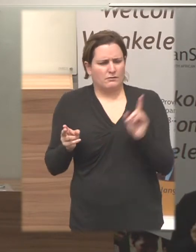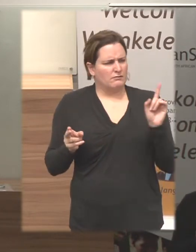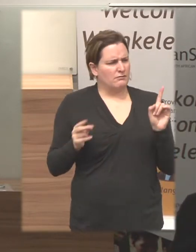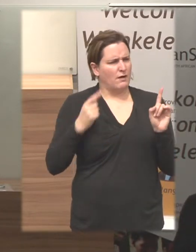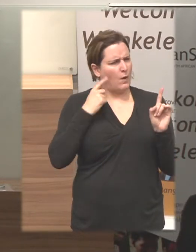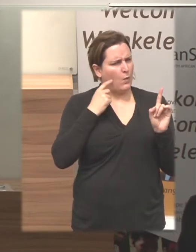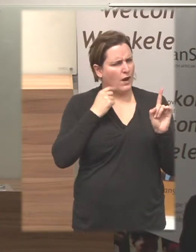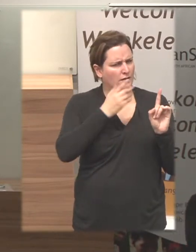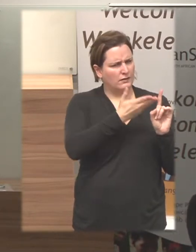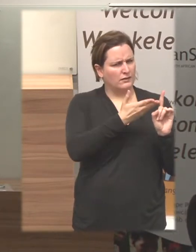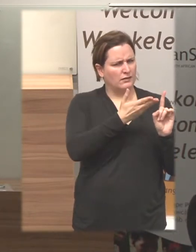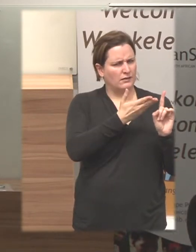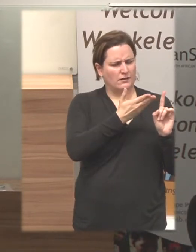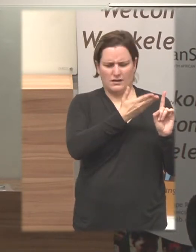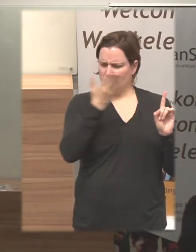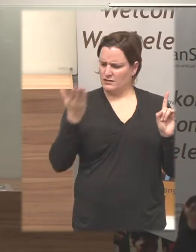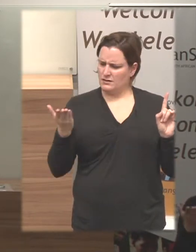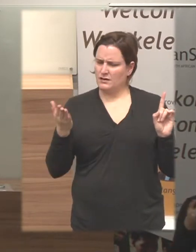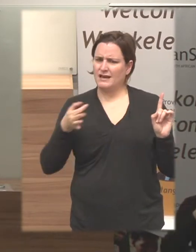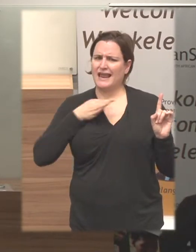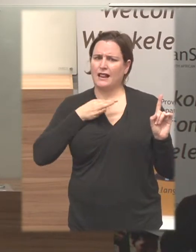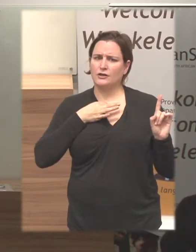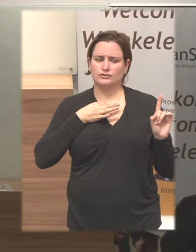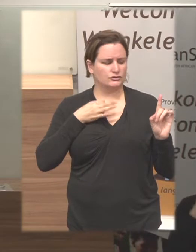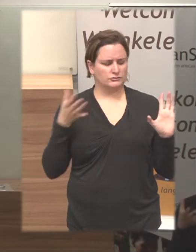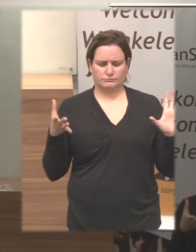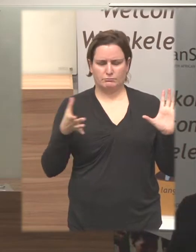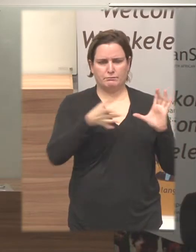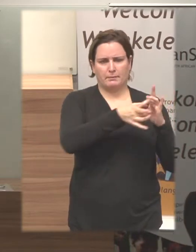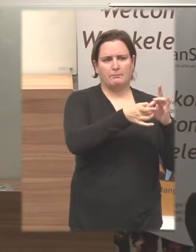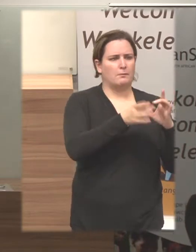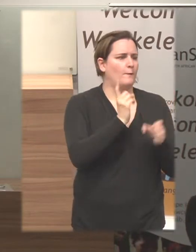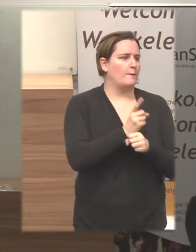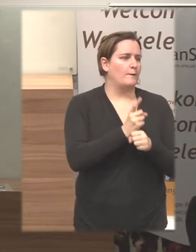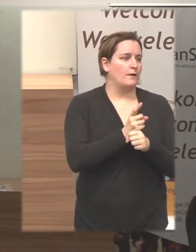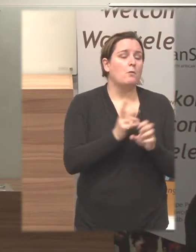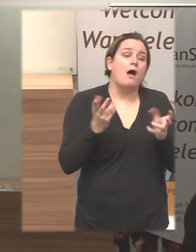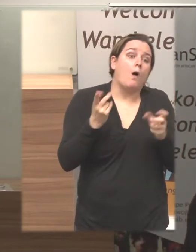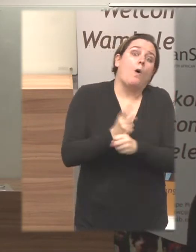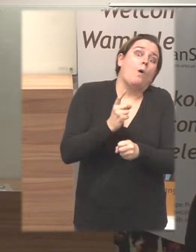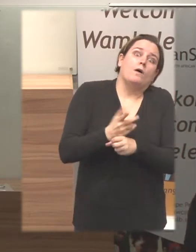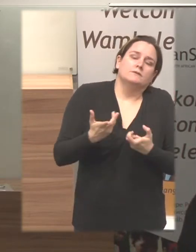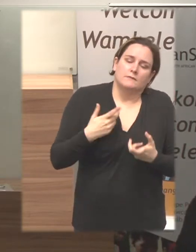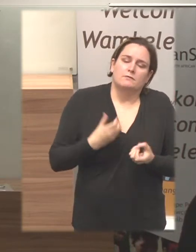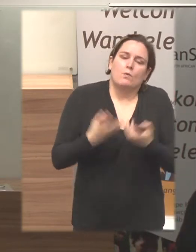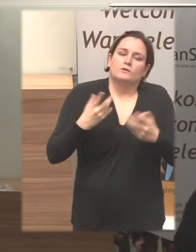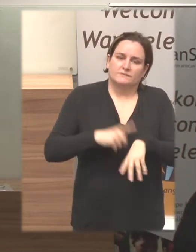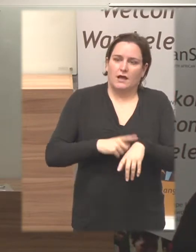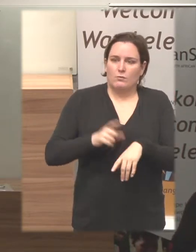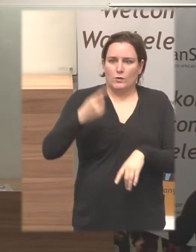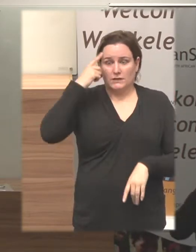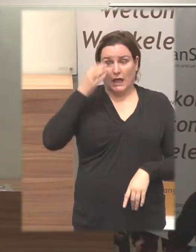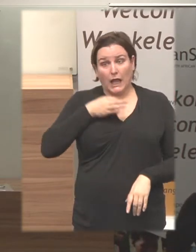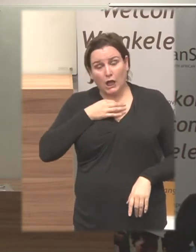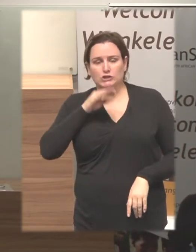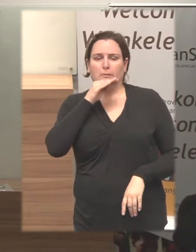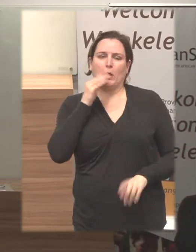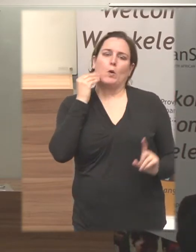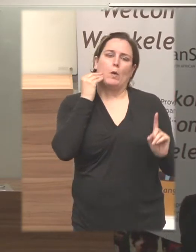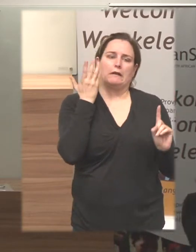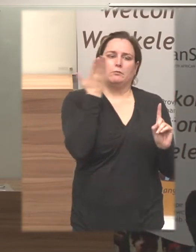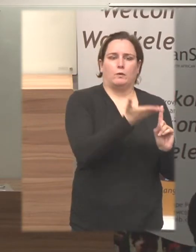whiteness and the normativity of English come together. Not always, but very often they do come together in